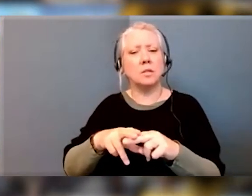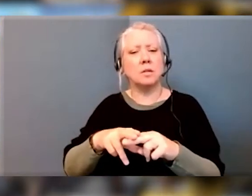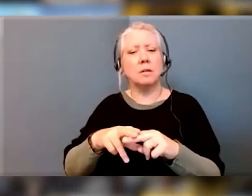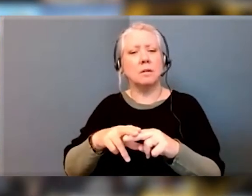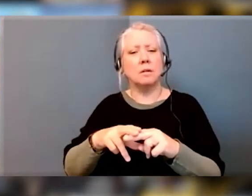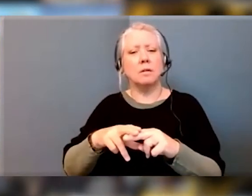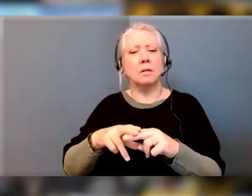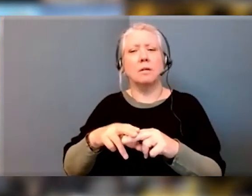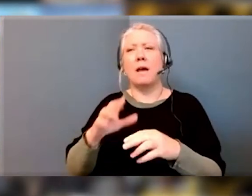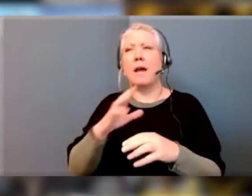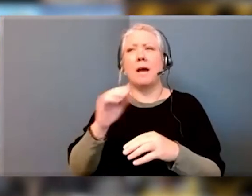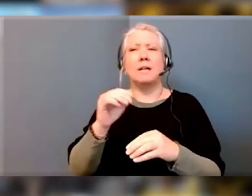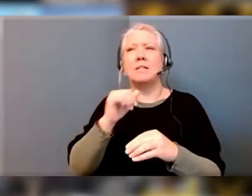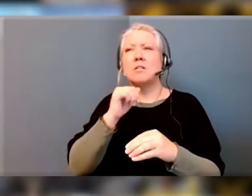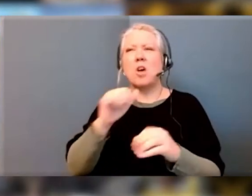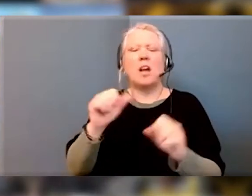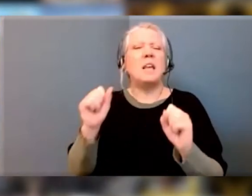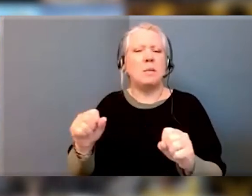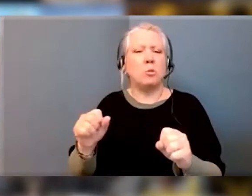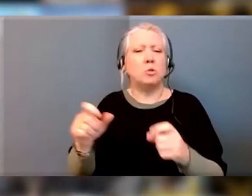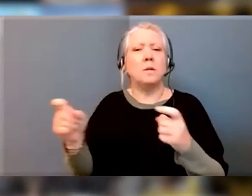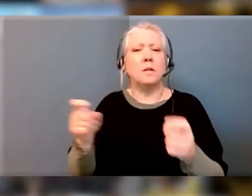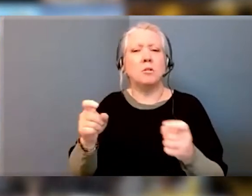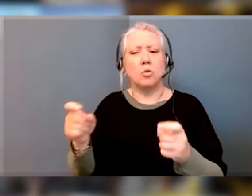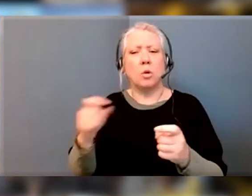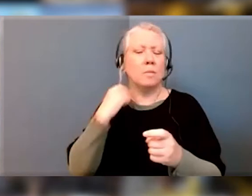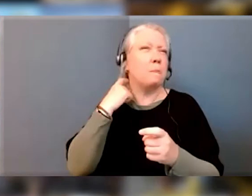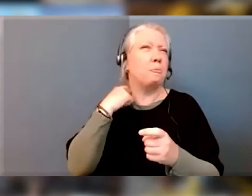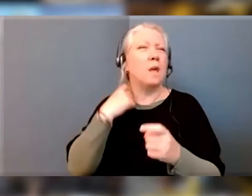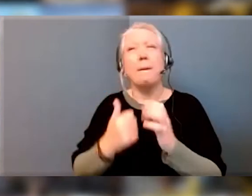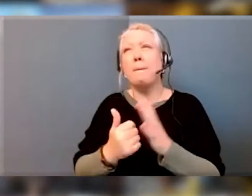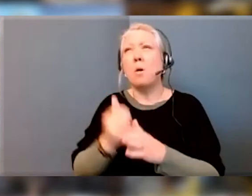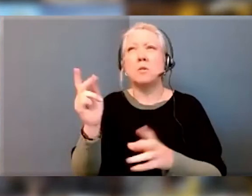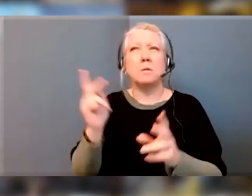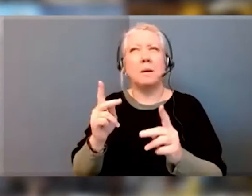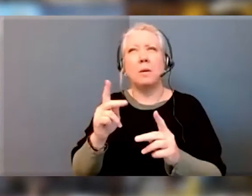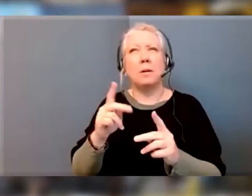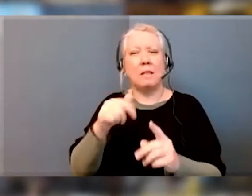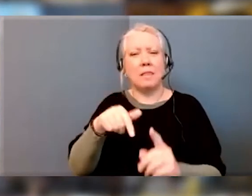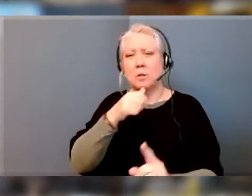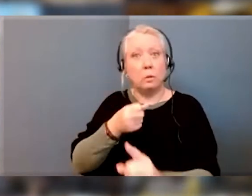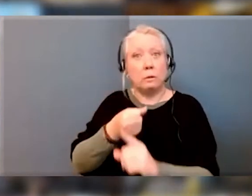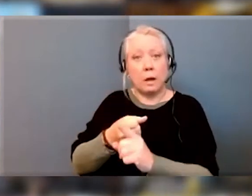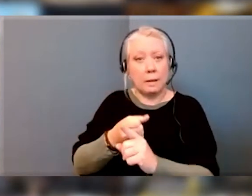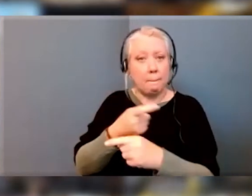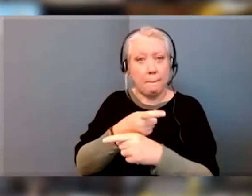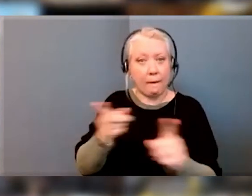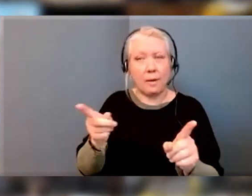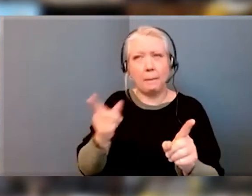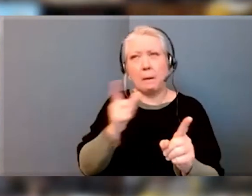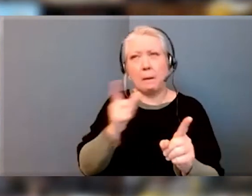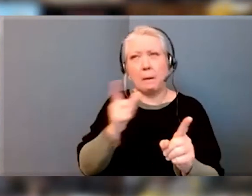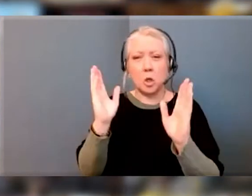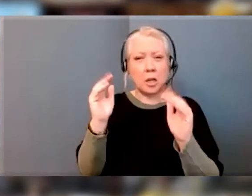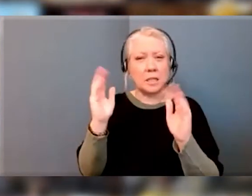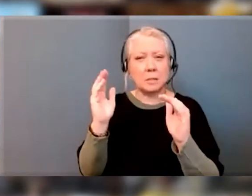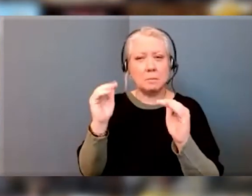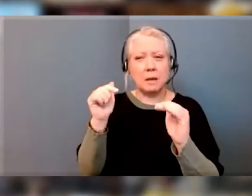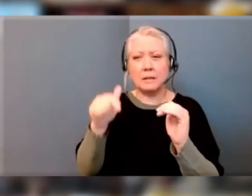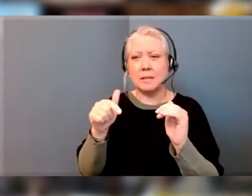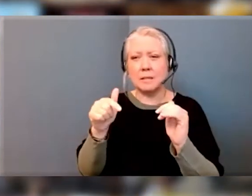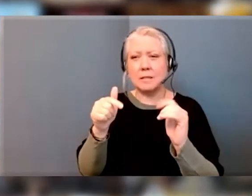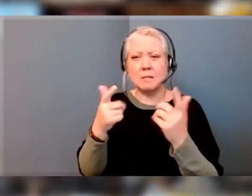local government. Most people won't be subject to this. I really wouldn't expect this to see, I wouldn't expect to see this impact many